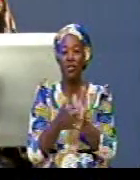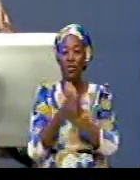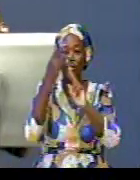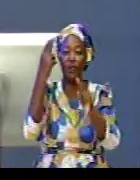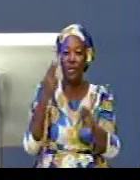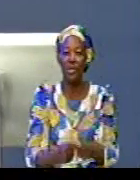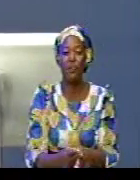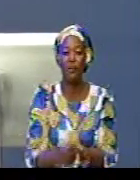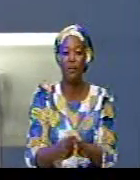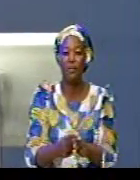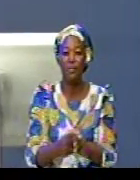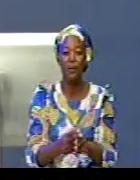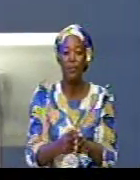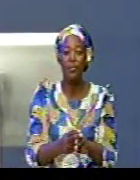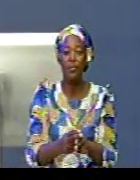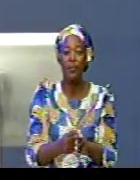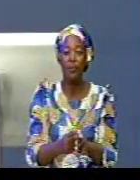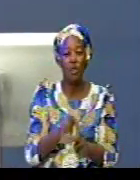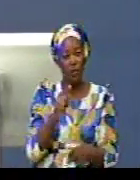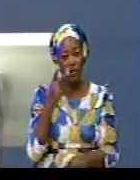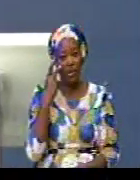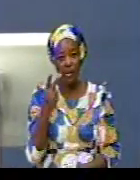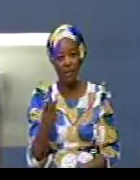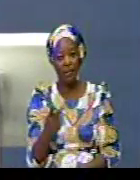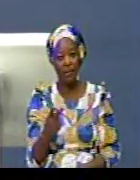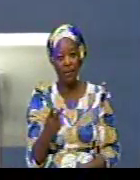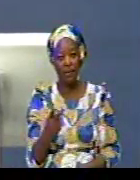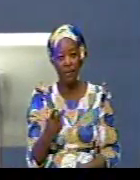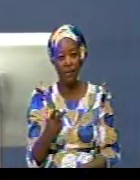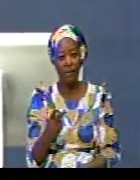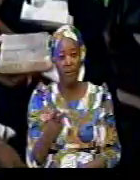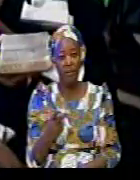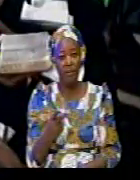against the people of the land.